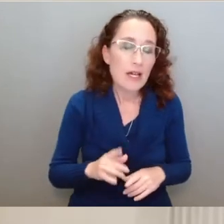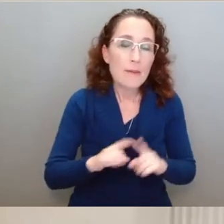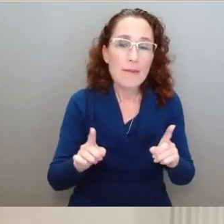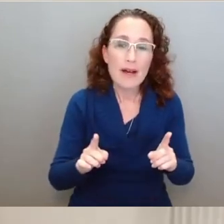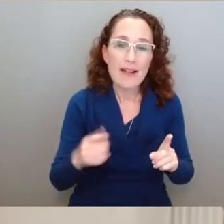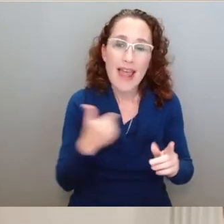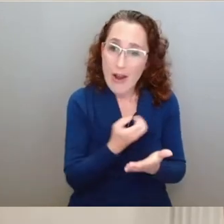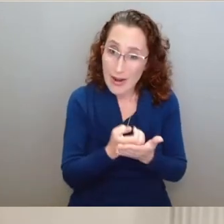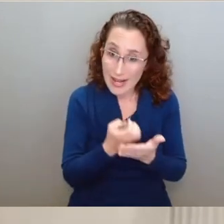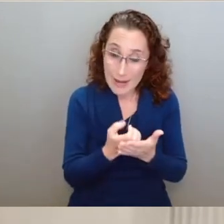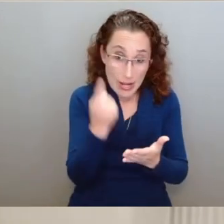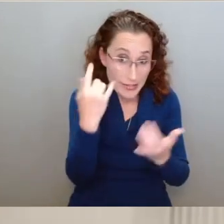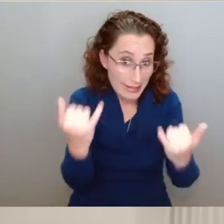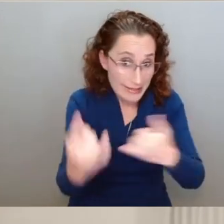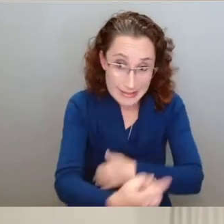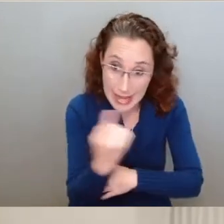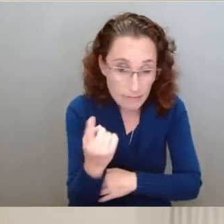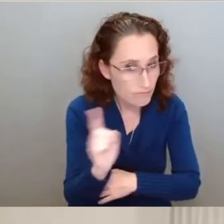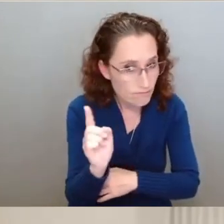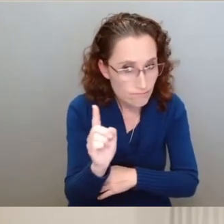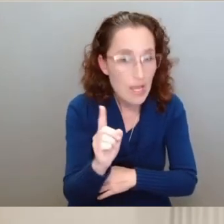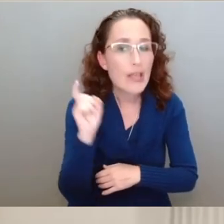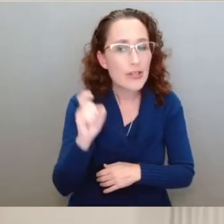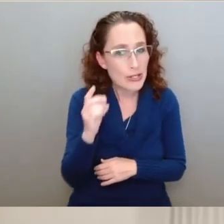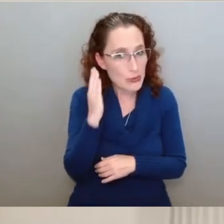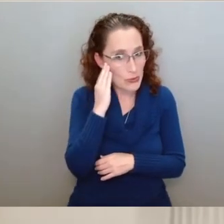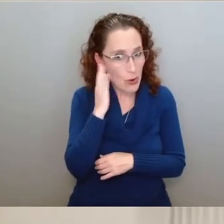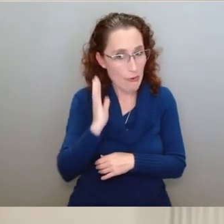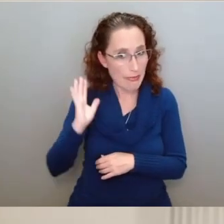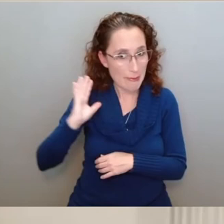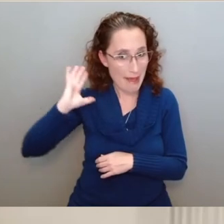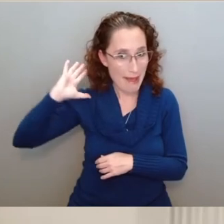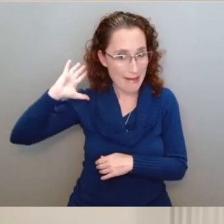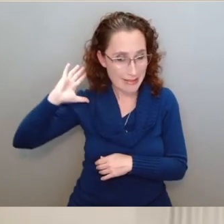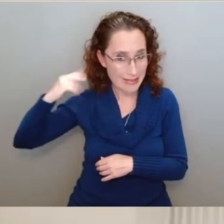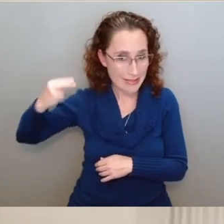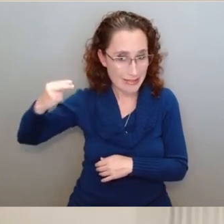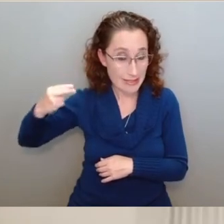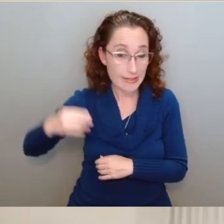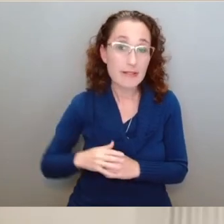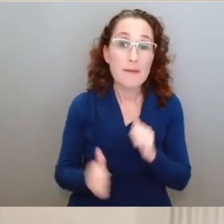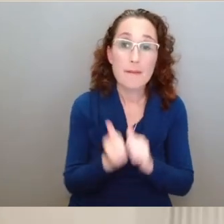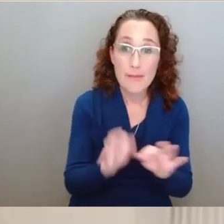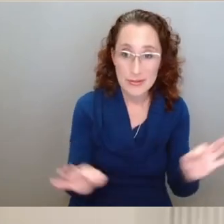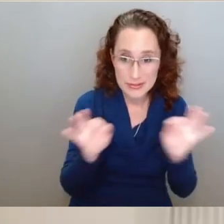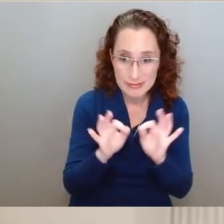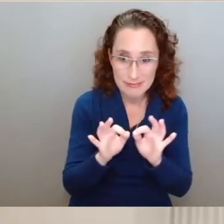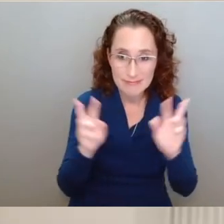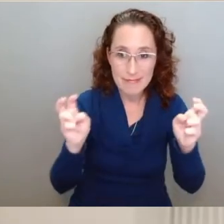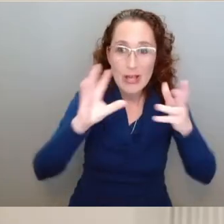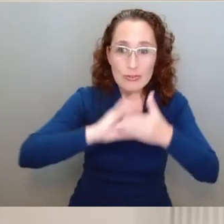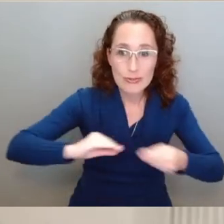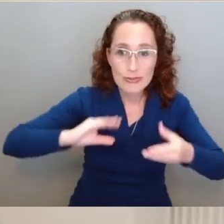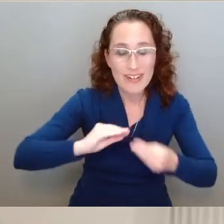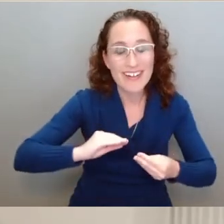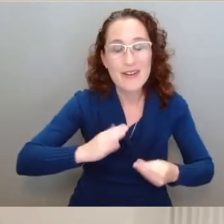our economy today and our society if you don't know just a little bit about where we've been. And then most importantly, stories. It was my